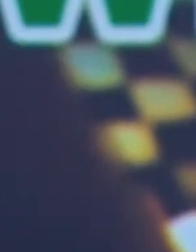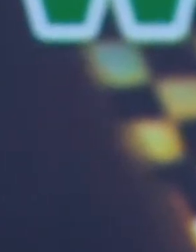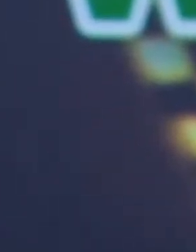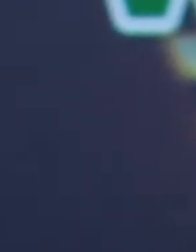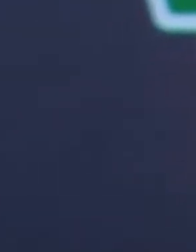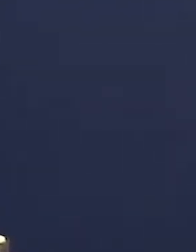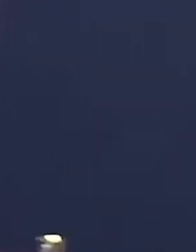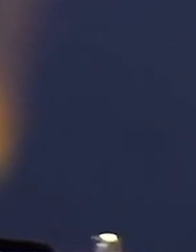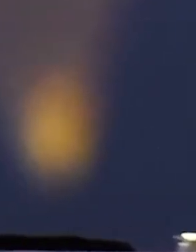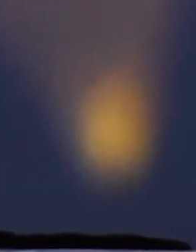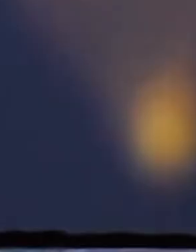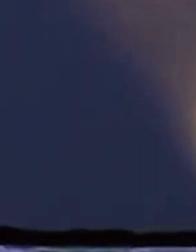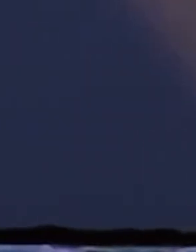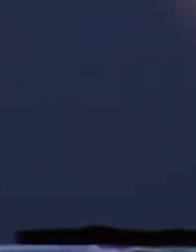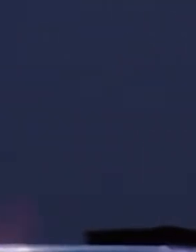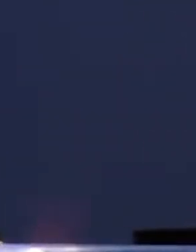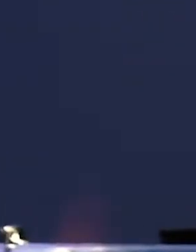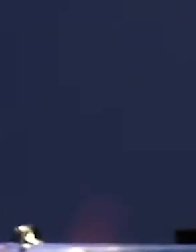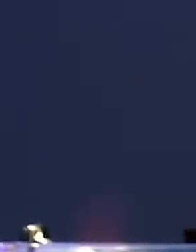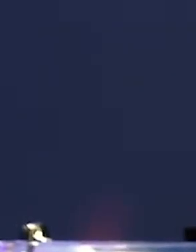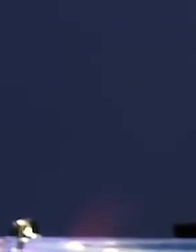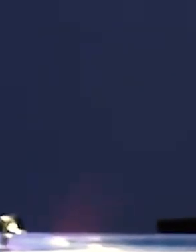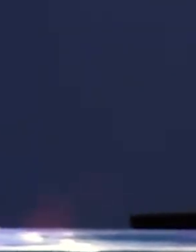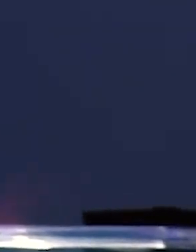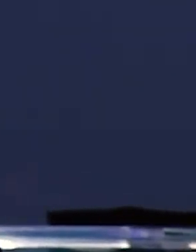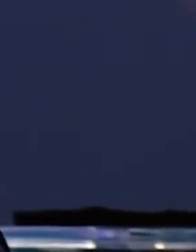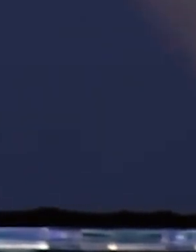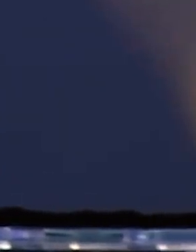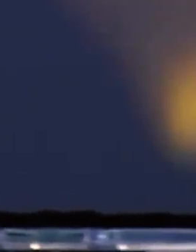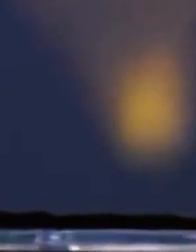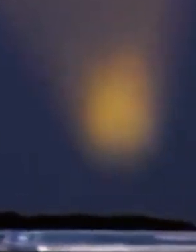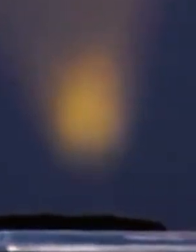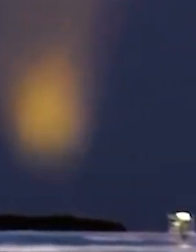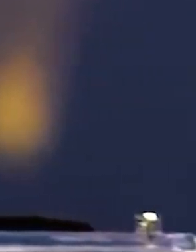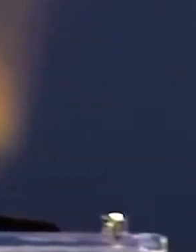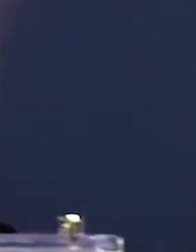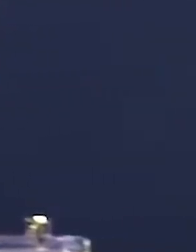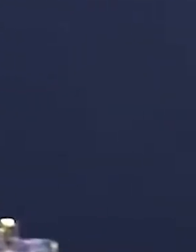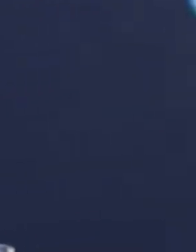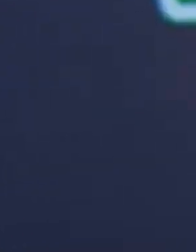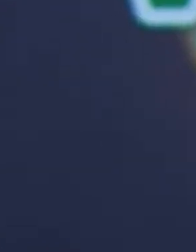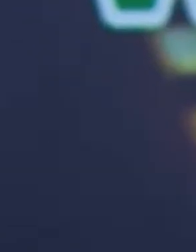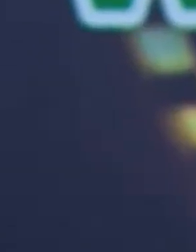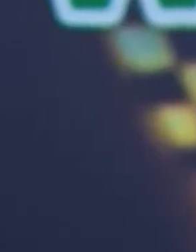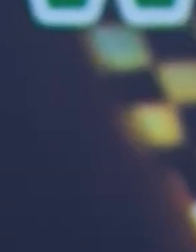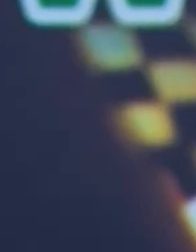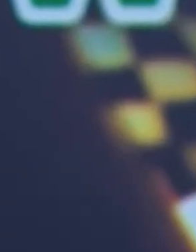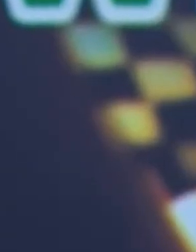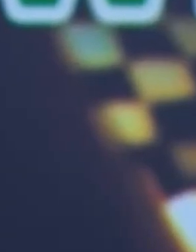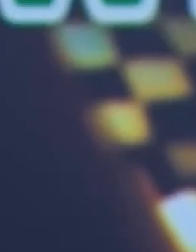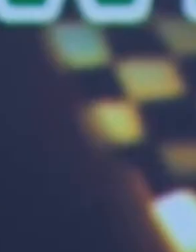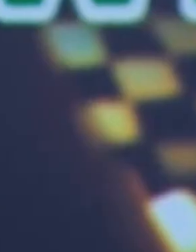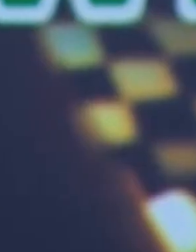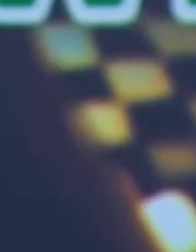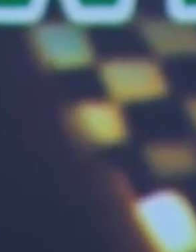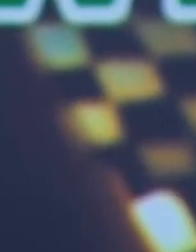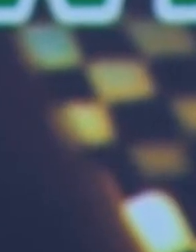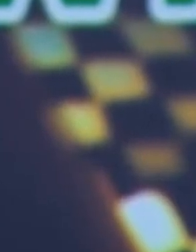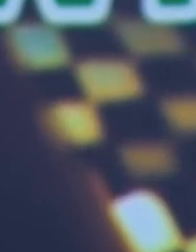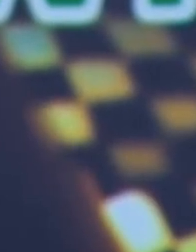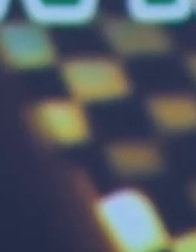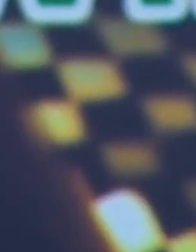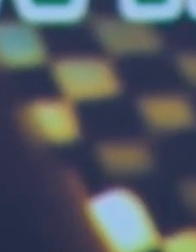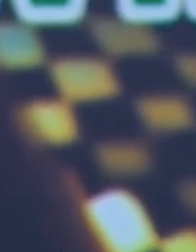close your eyes. If you are here today, and those of you watching by way of streaming, wherever you are, whatever church you are